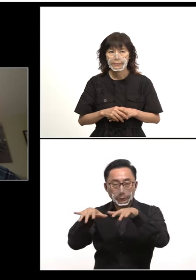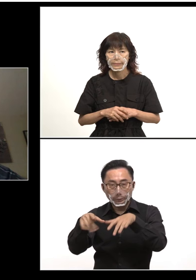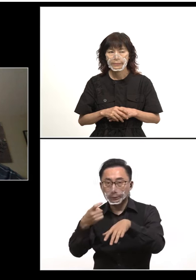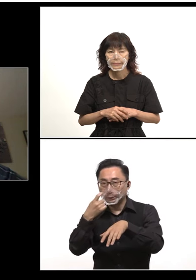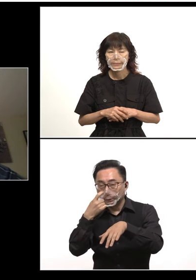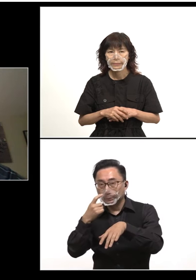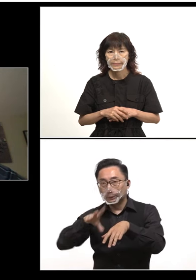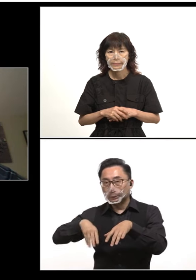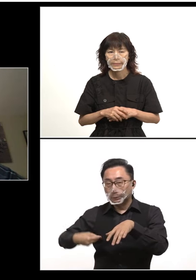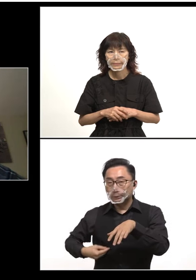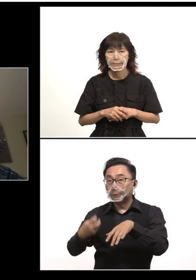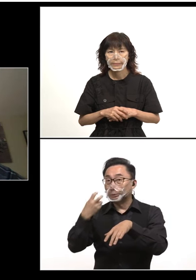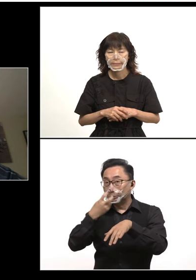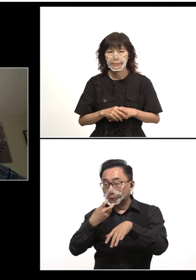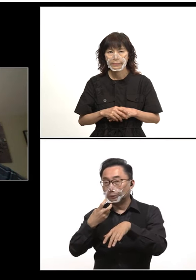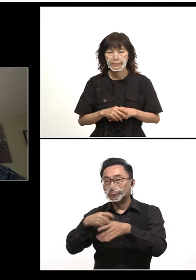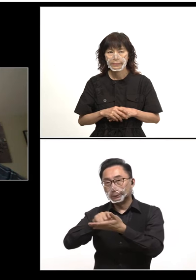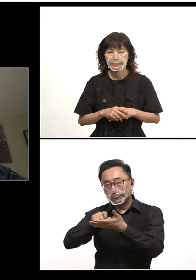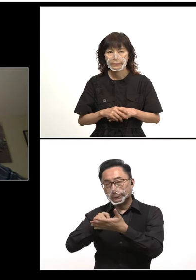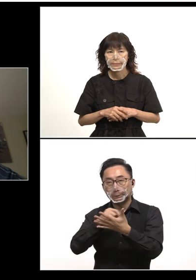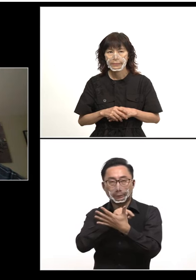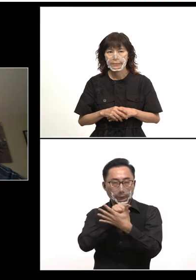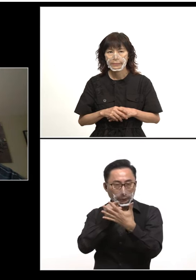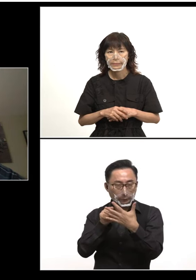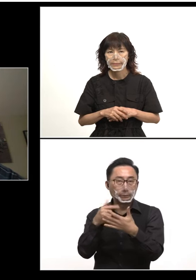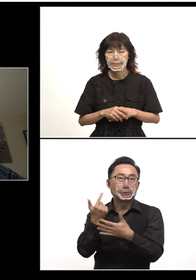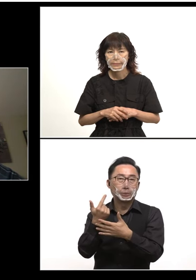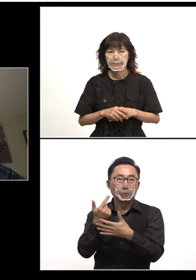writing, and we also have